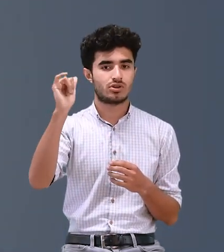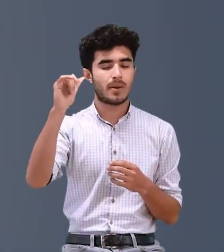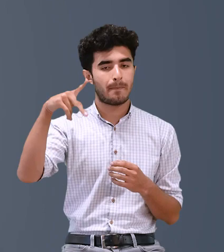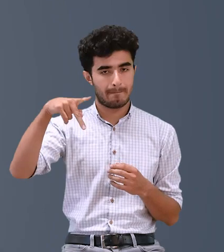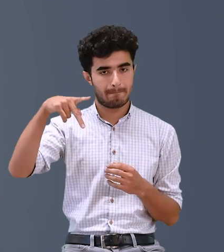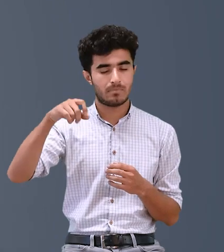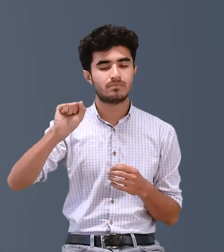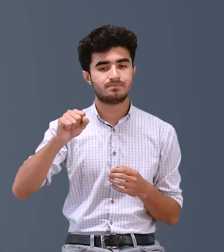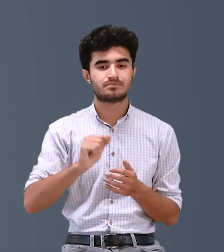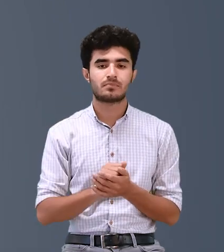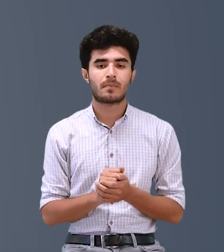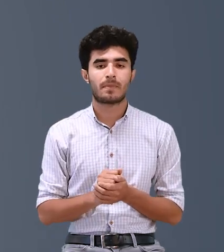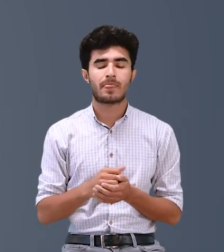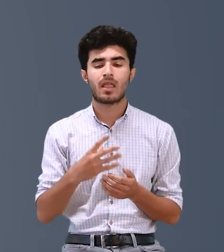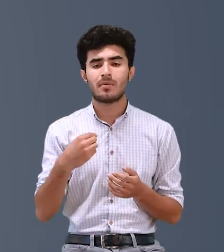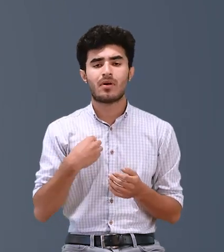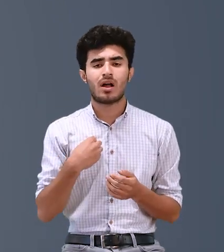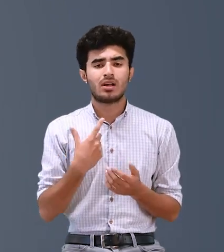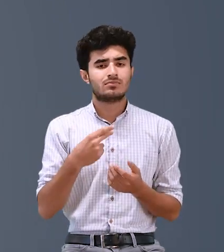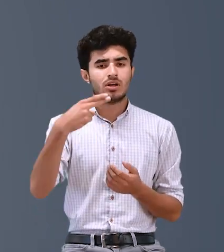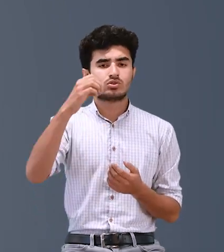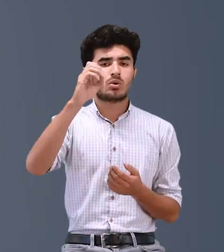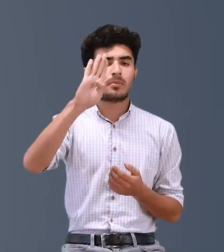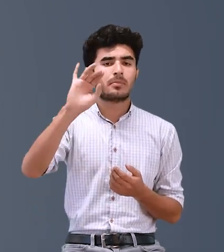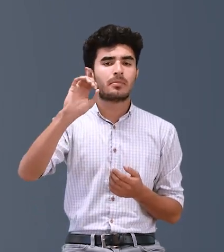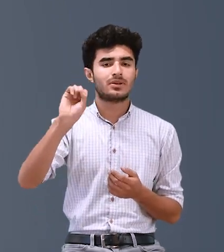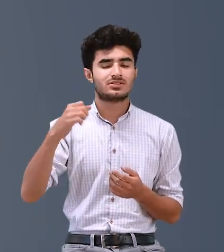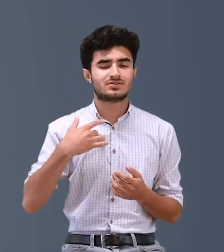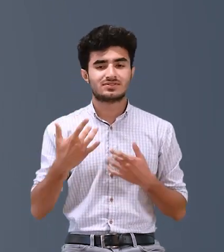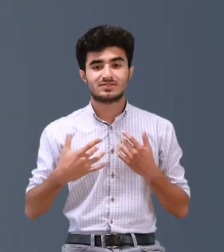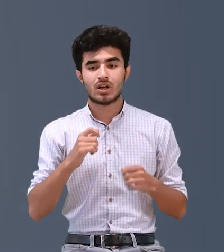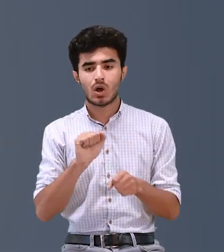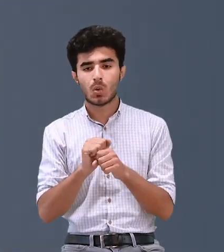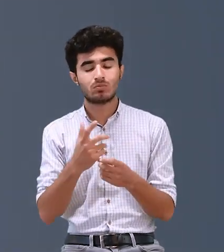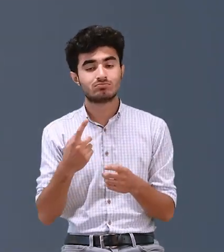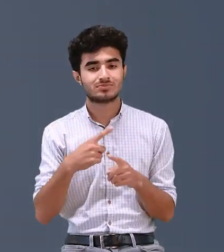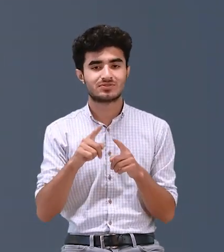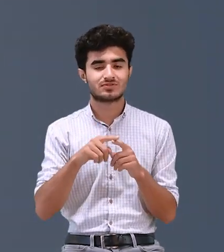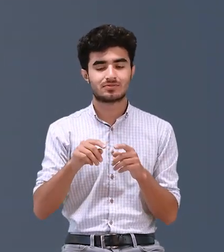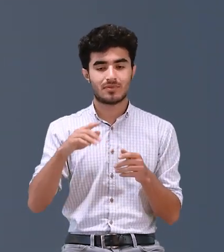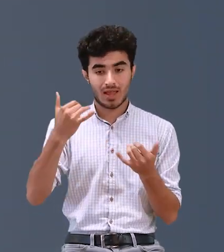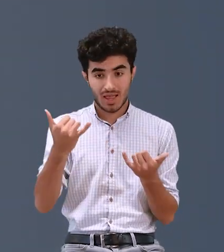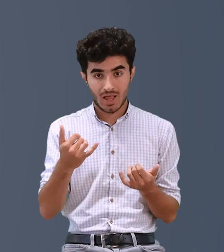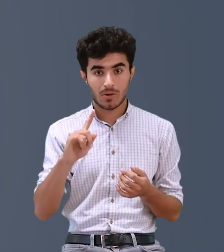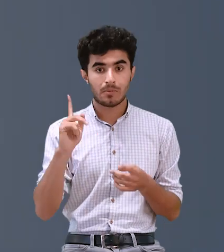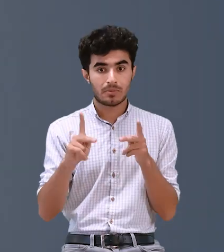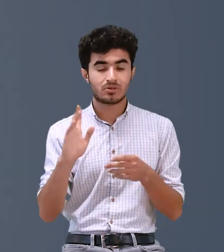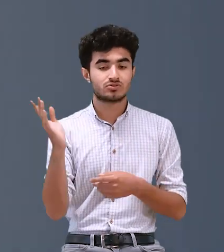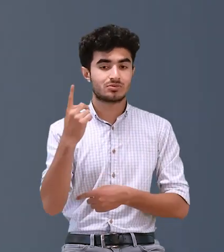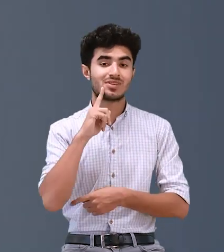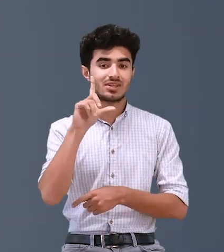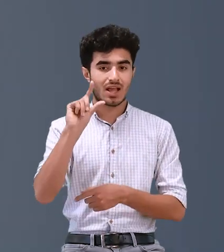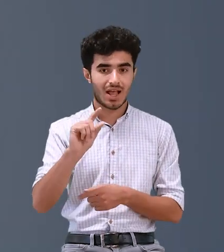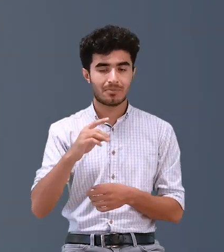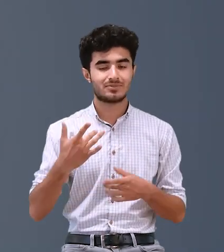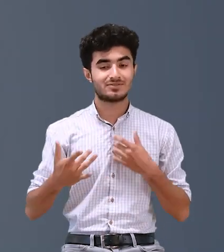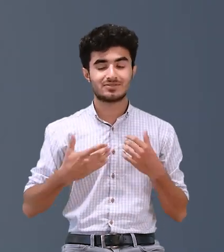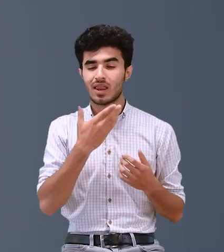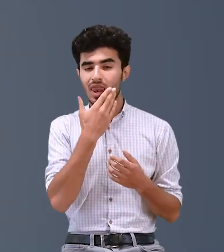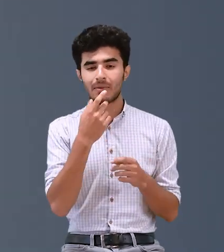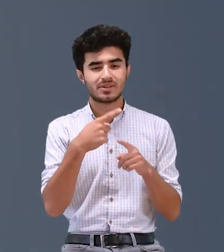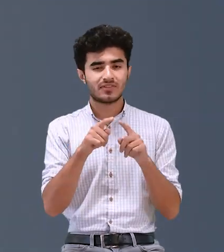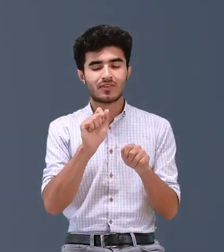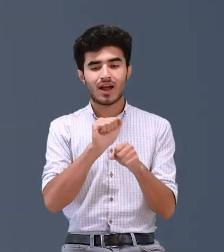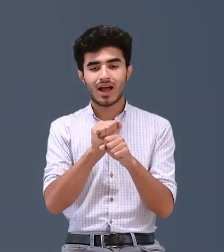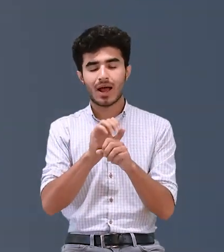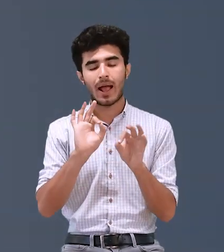Most of my hobbies or interests include fun or basic things that most kids my age do nowadays, that include